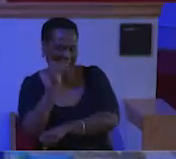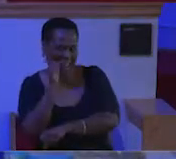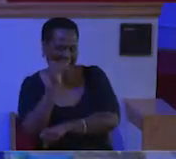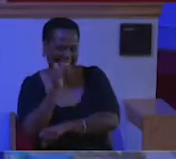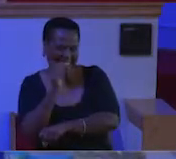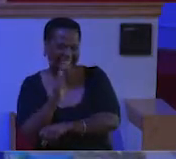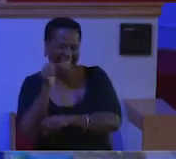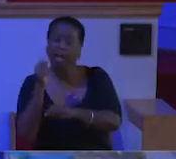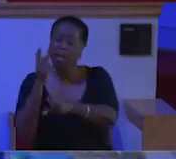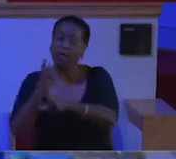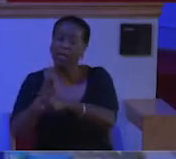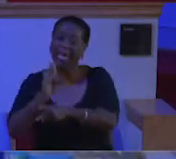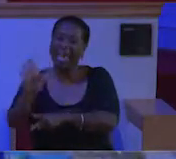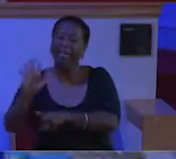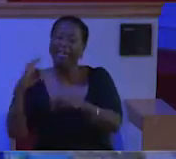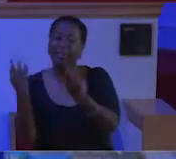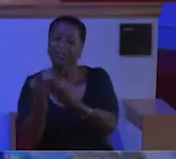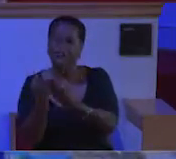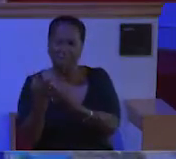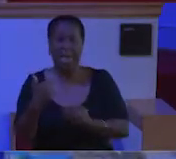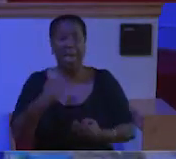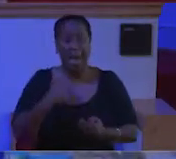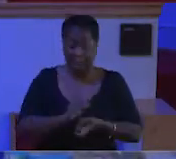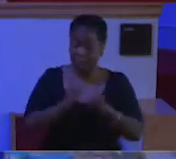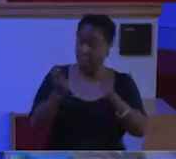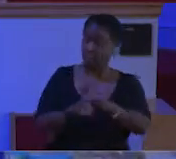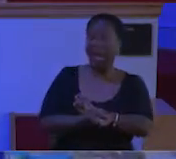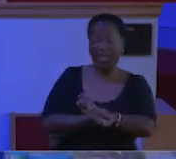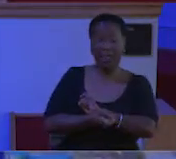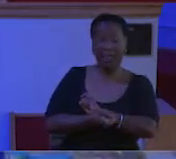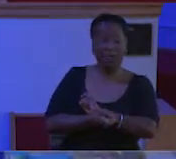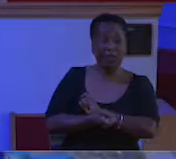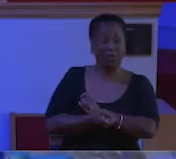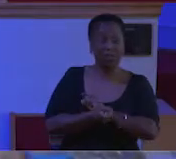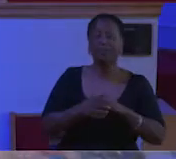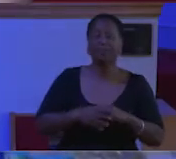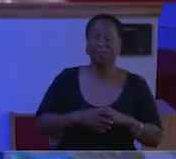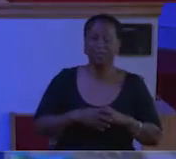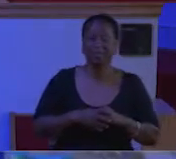to take care of his family. I'm changed